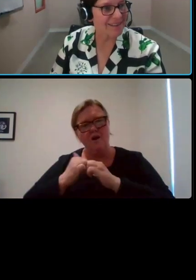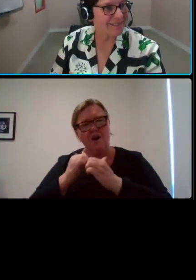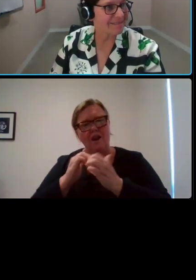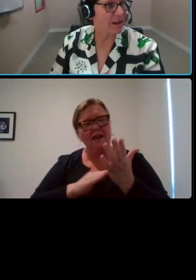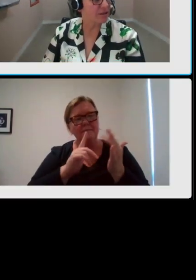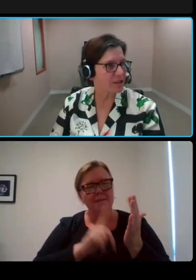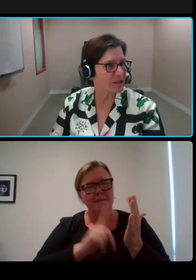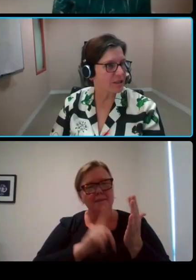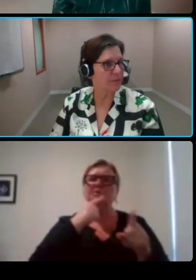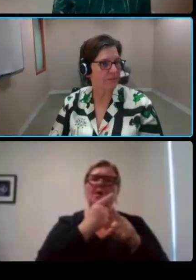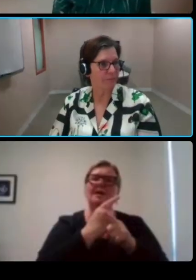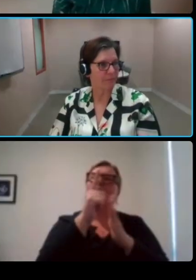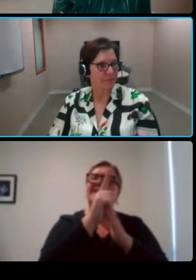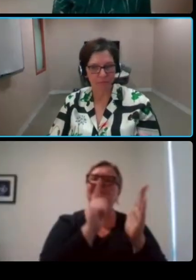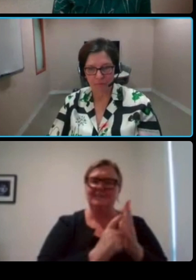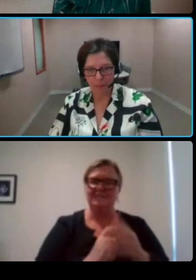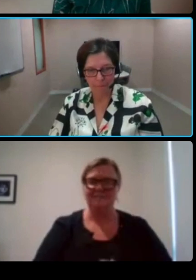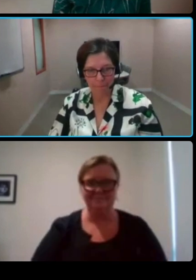Aged Care Act. Over to you, Mel.